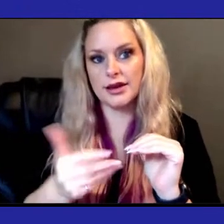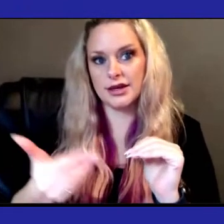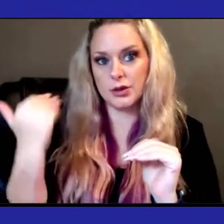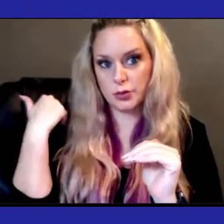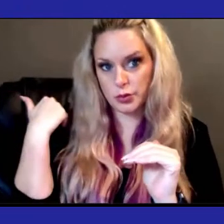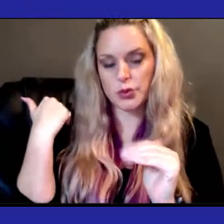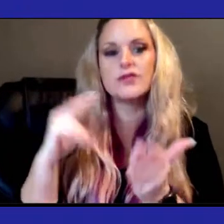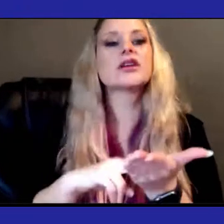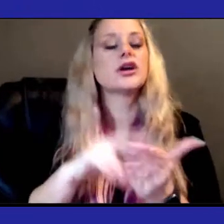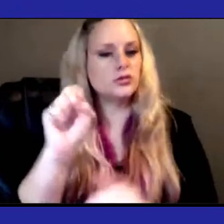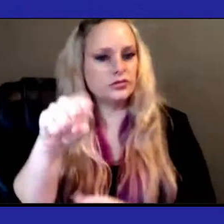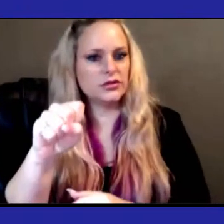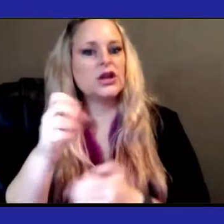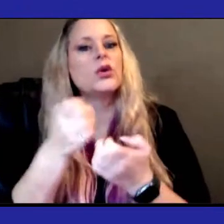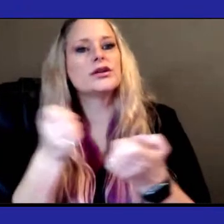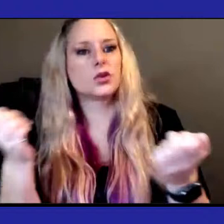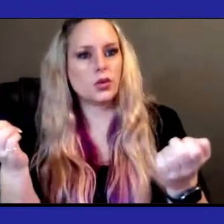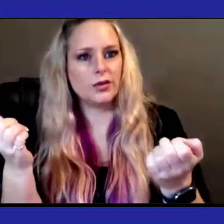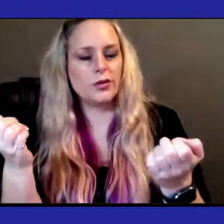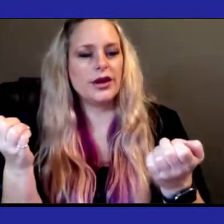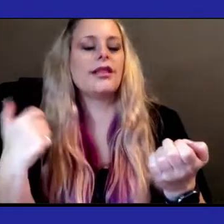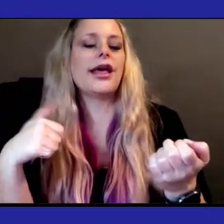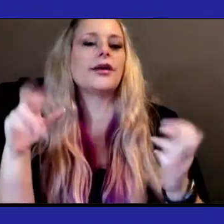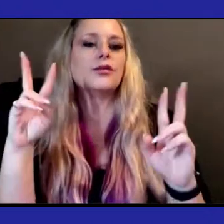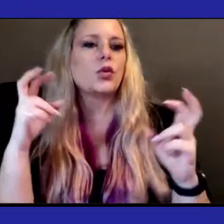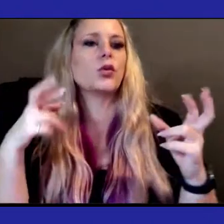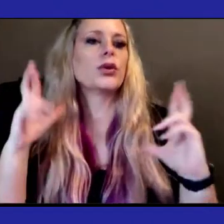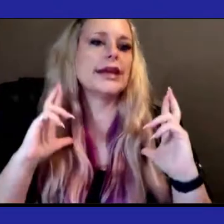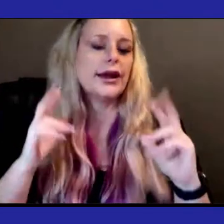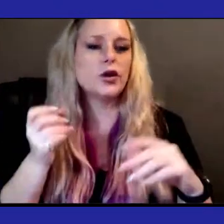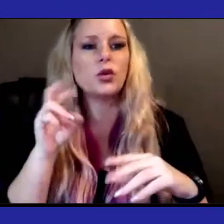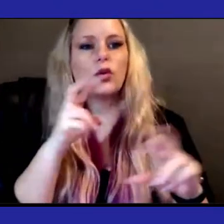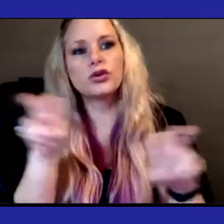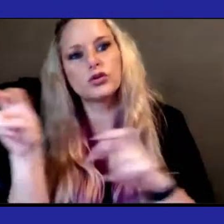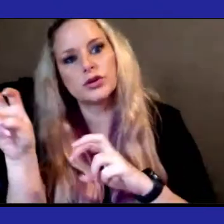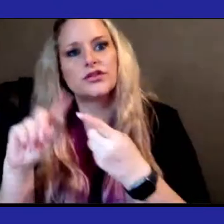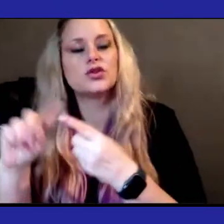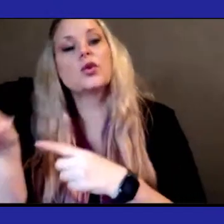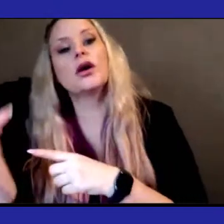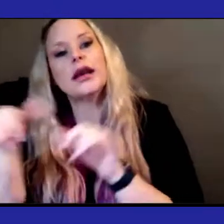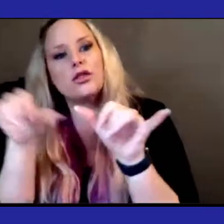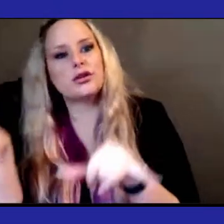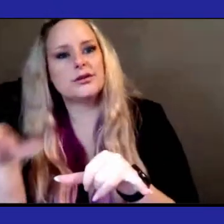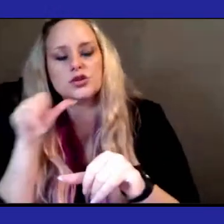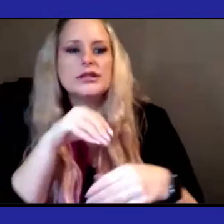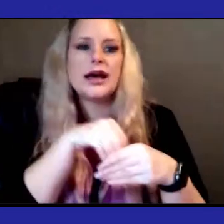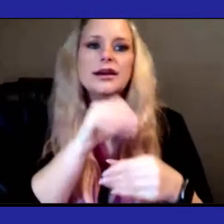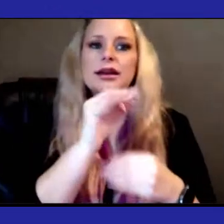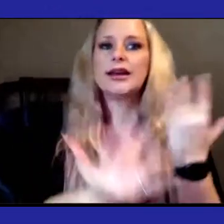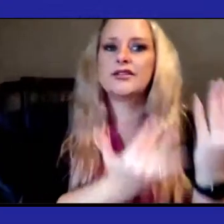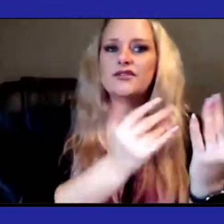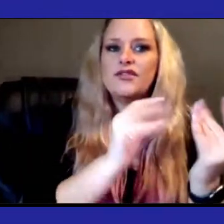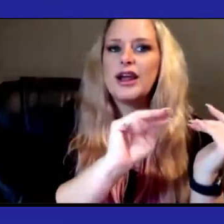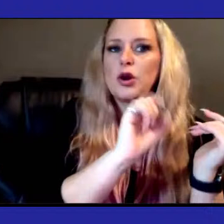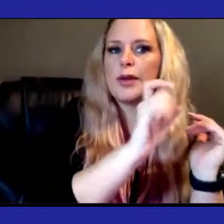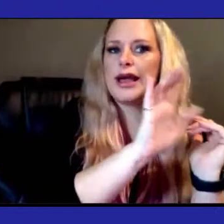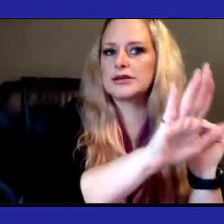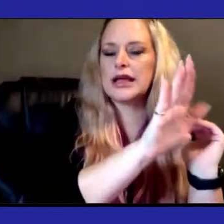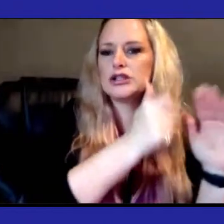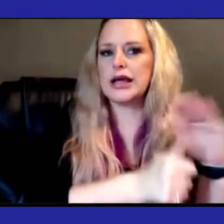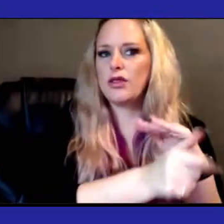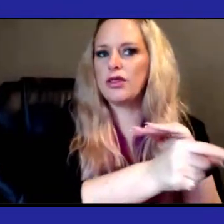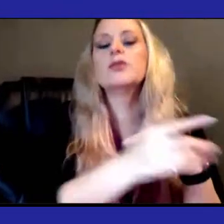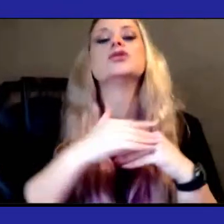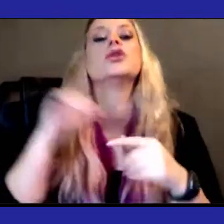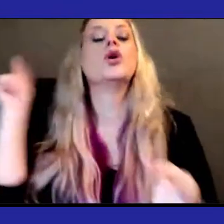there were some equipment that were retired or switched over to another system, so they're not in Firemax's scope. So as a result of reducing the overall